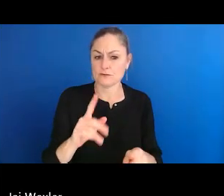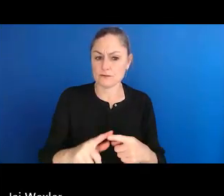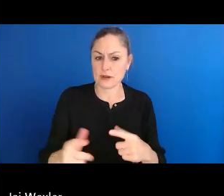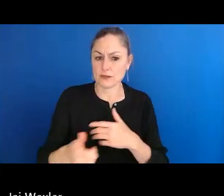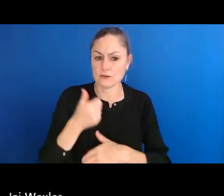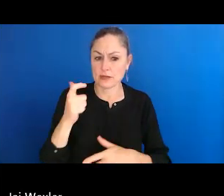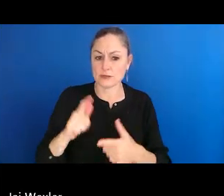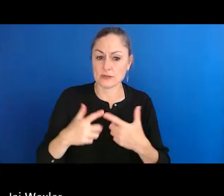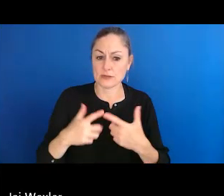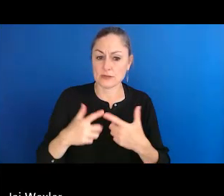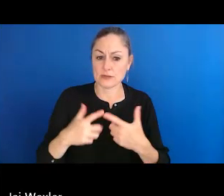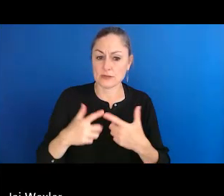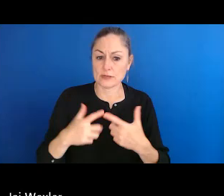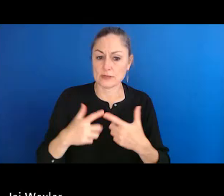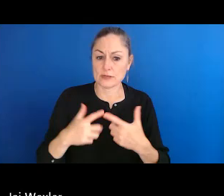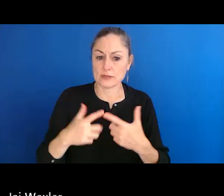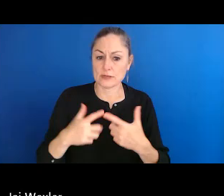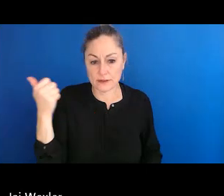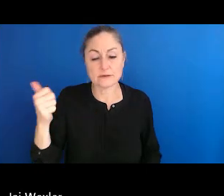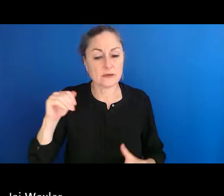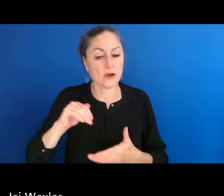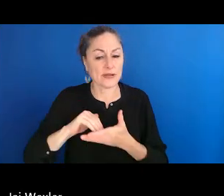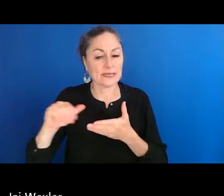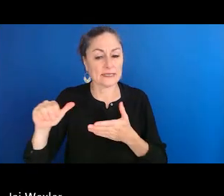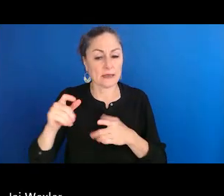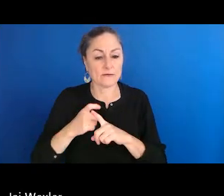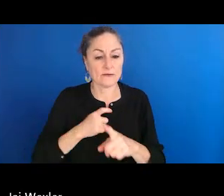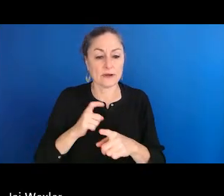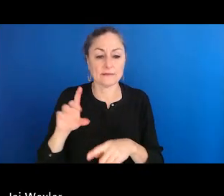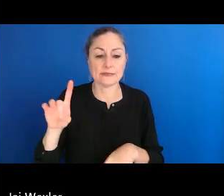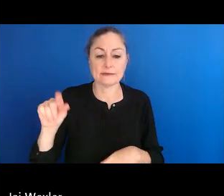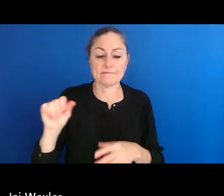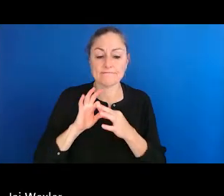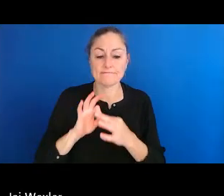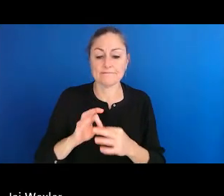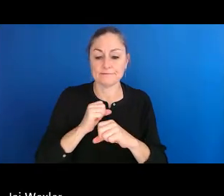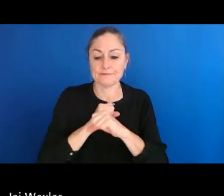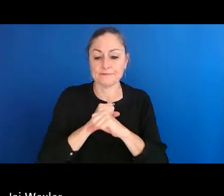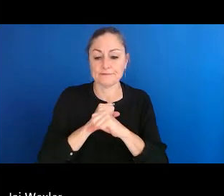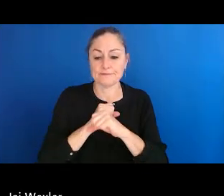of others are exempt from disability-related protections.